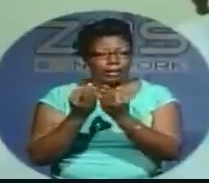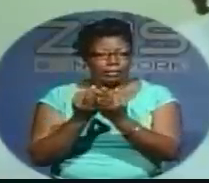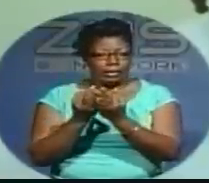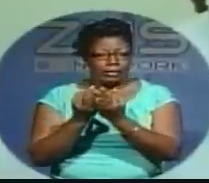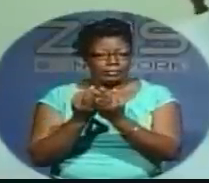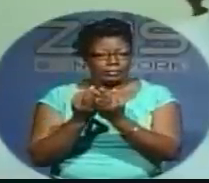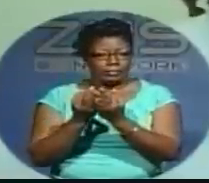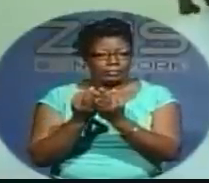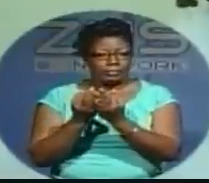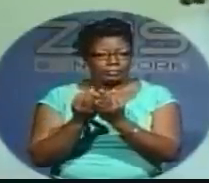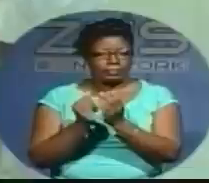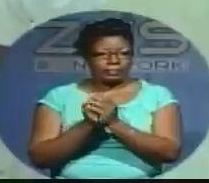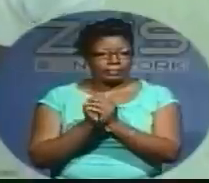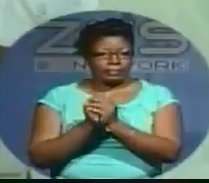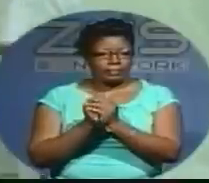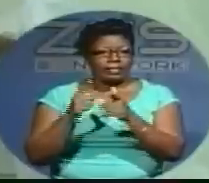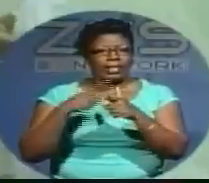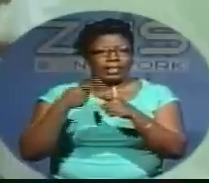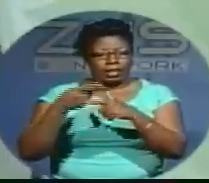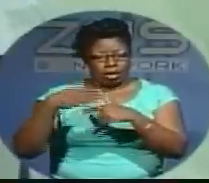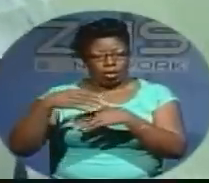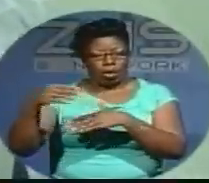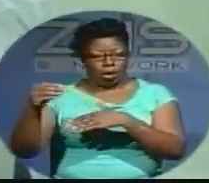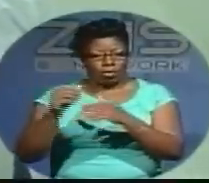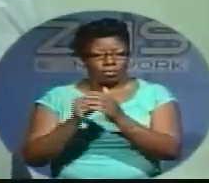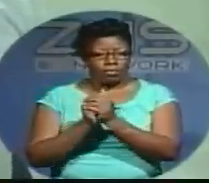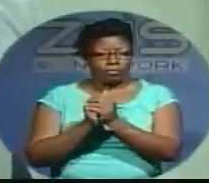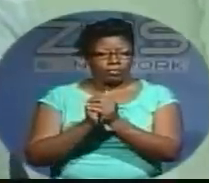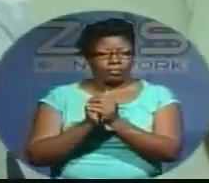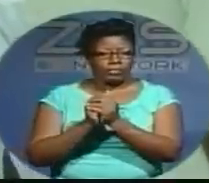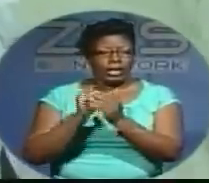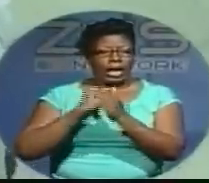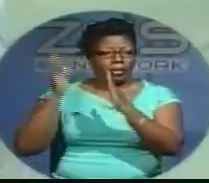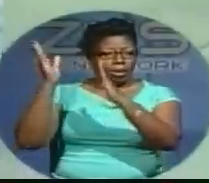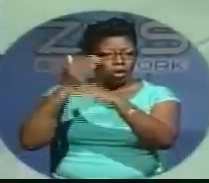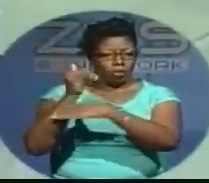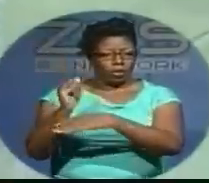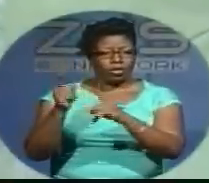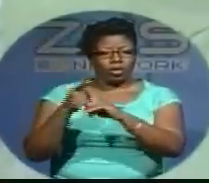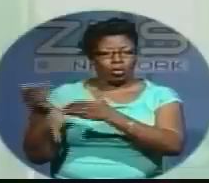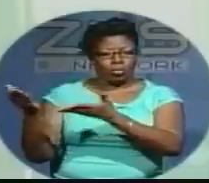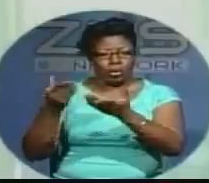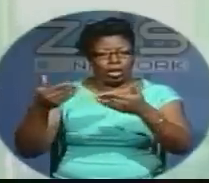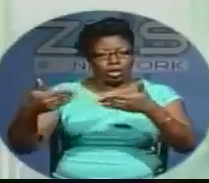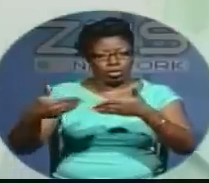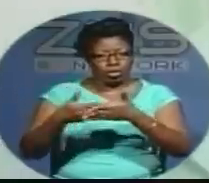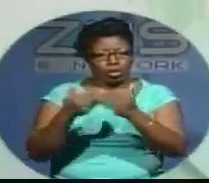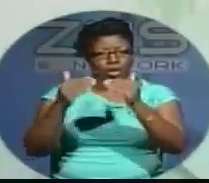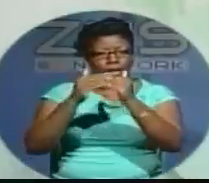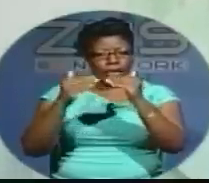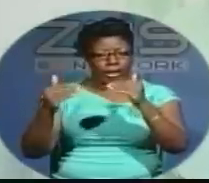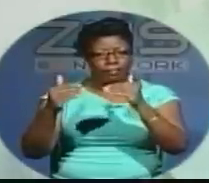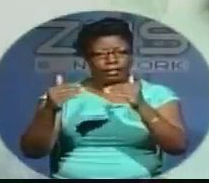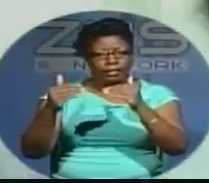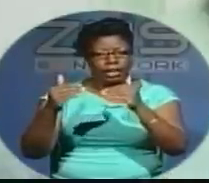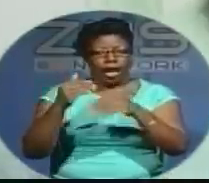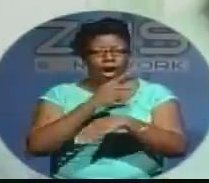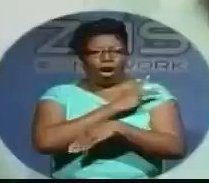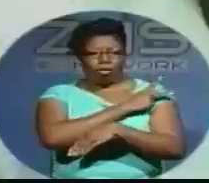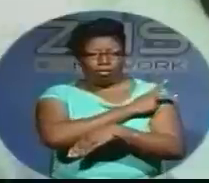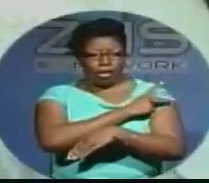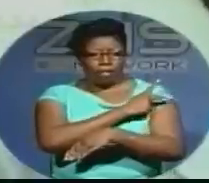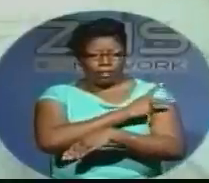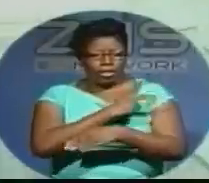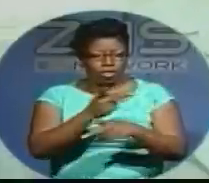and then go off. I'm pretty much hoping to bring a new level of patient care in our government